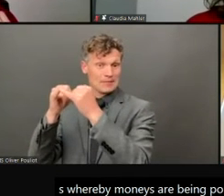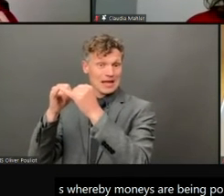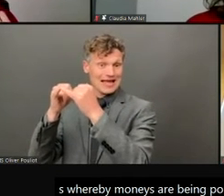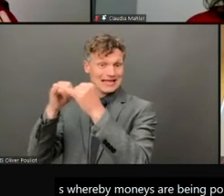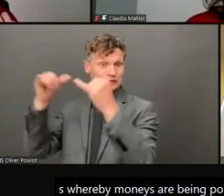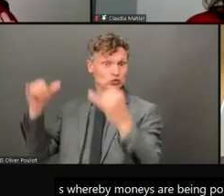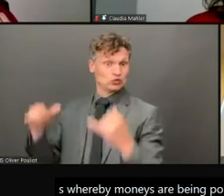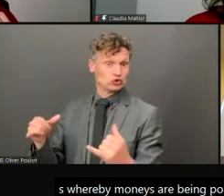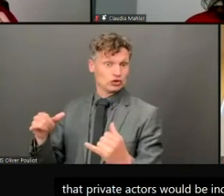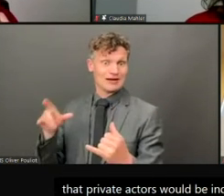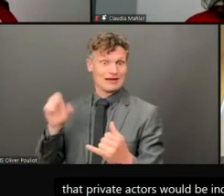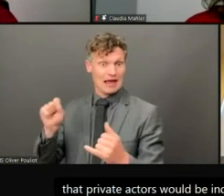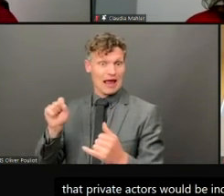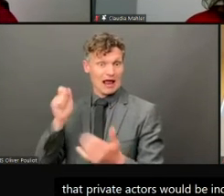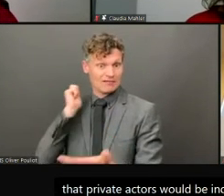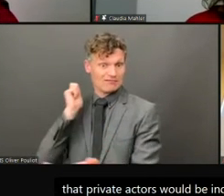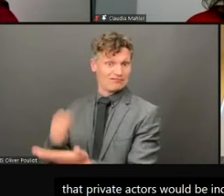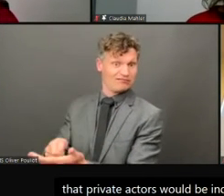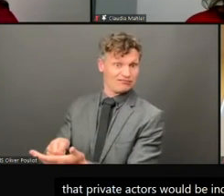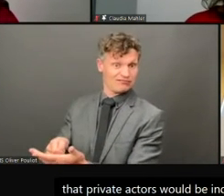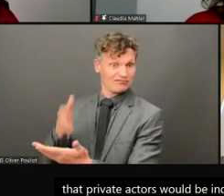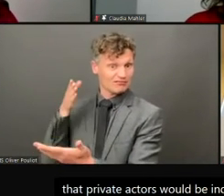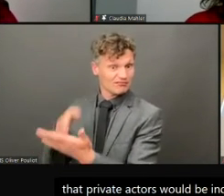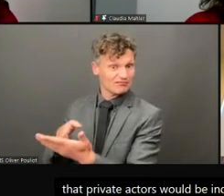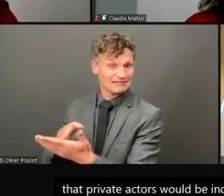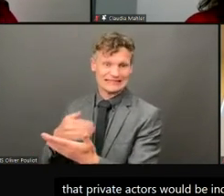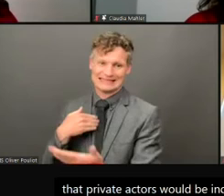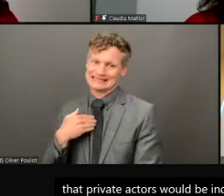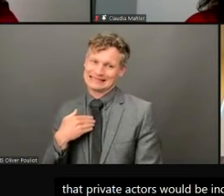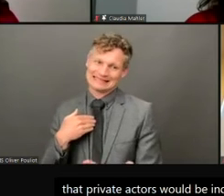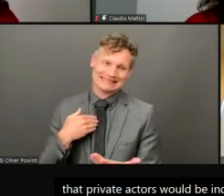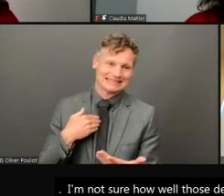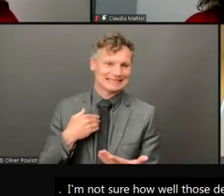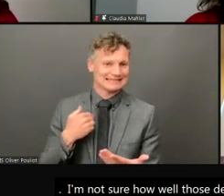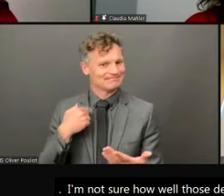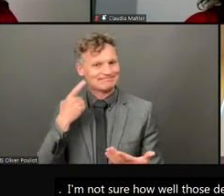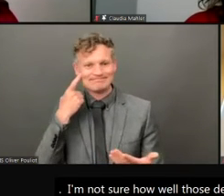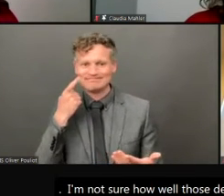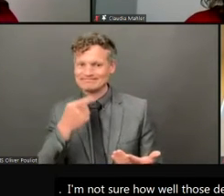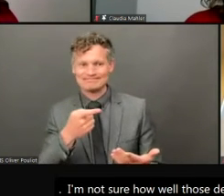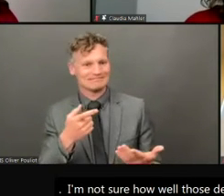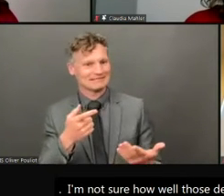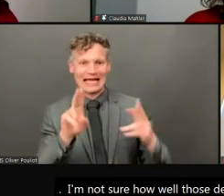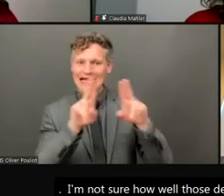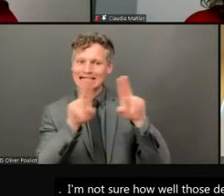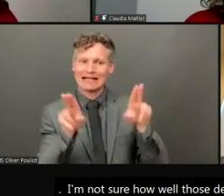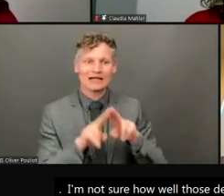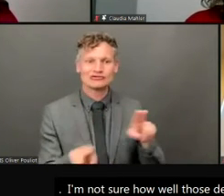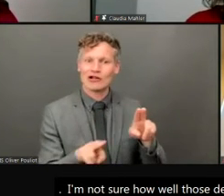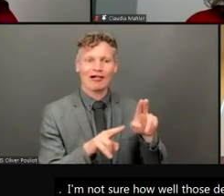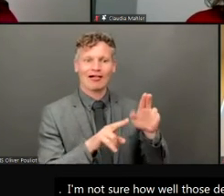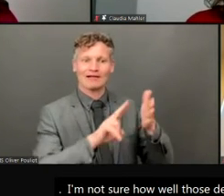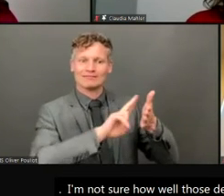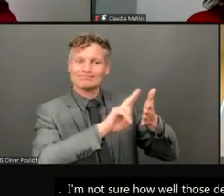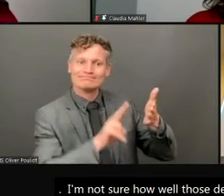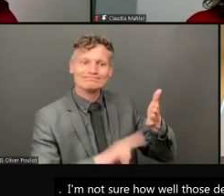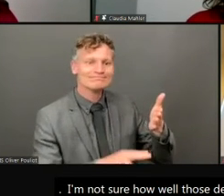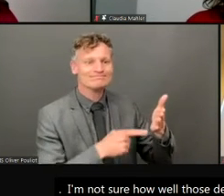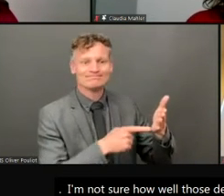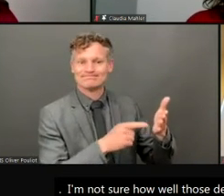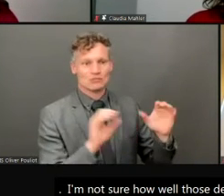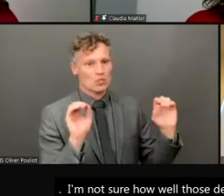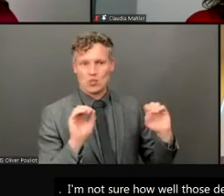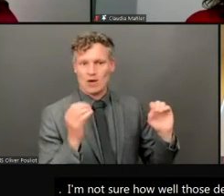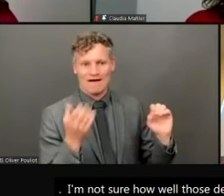those deals would stand up, at least with respect to international legal scrutiny. Kieran, very interesting question on